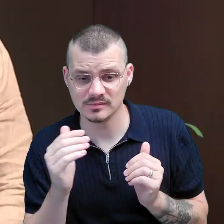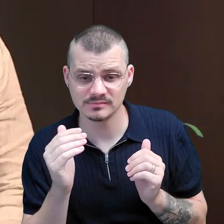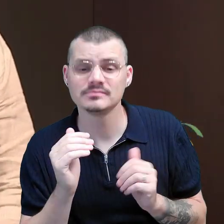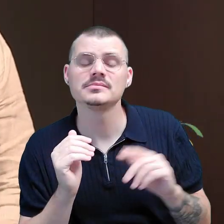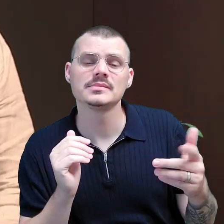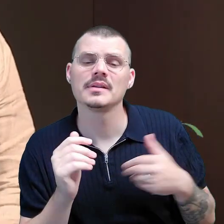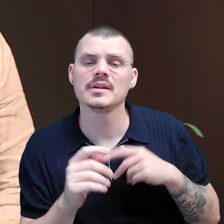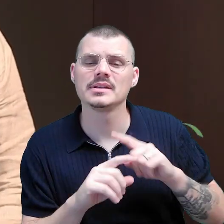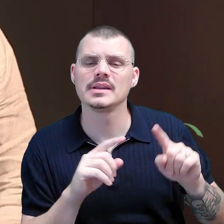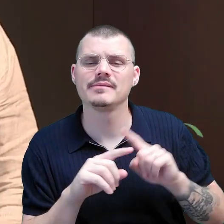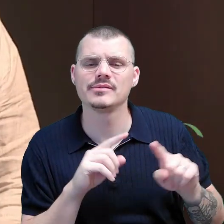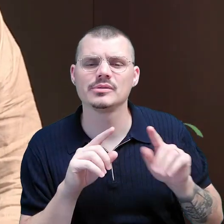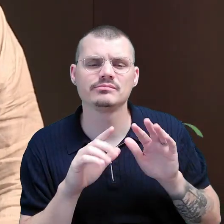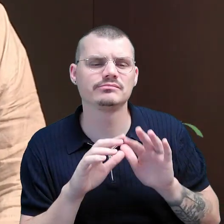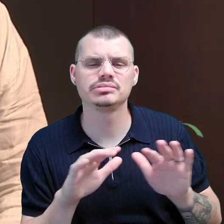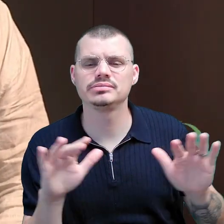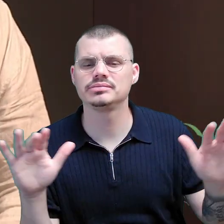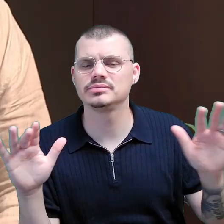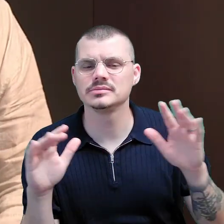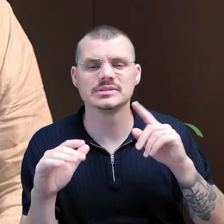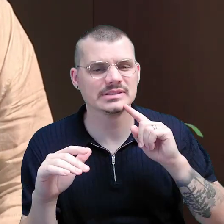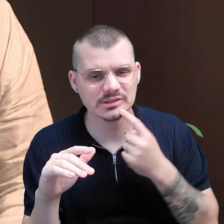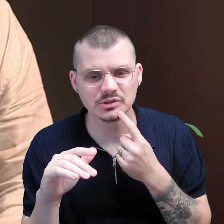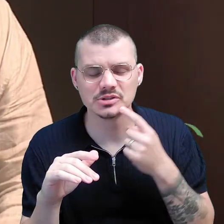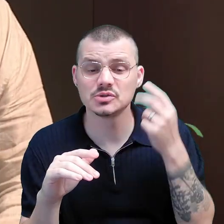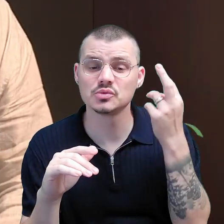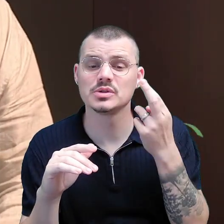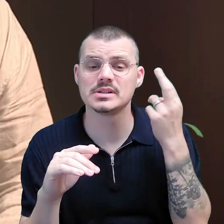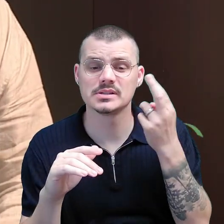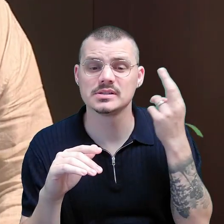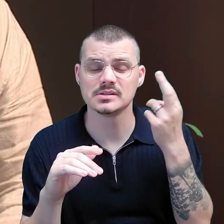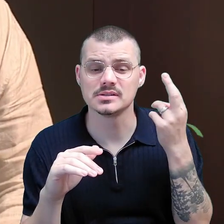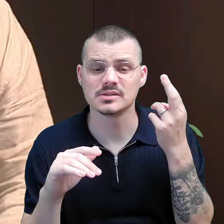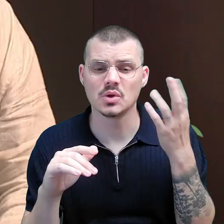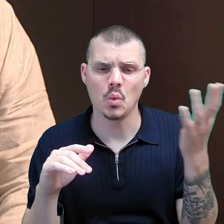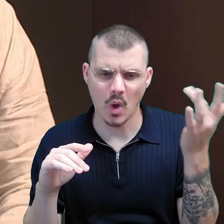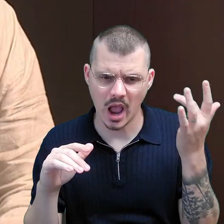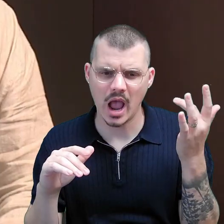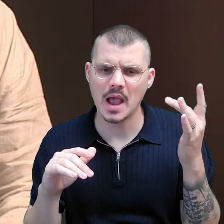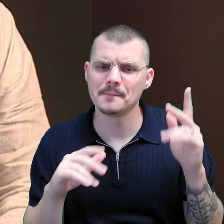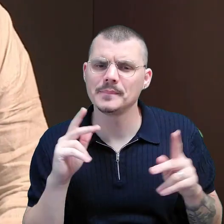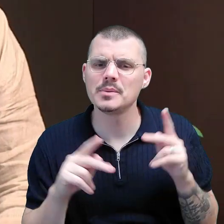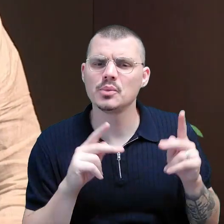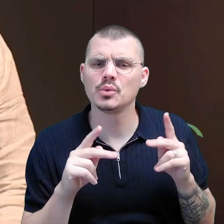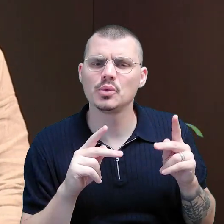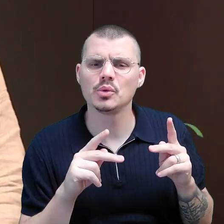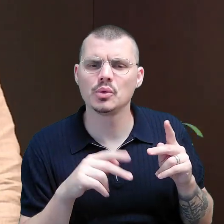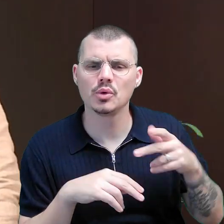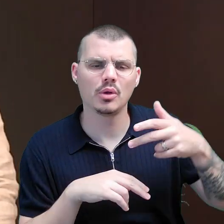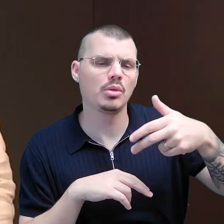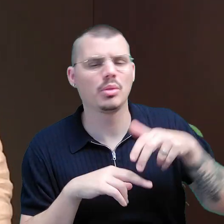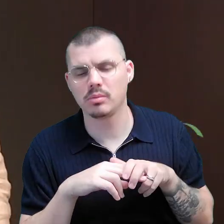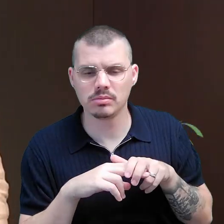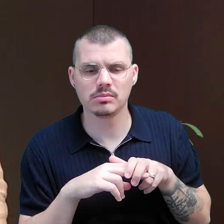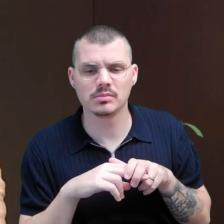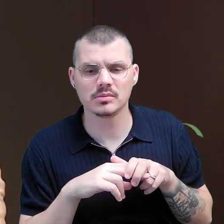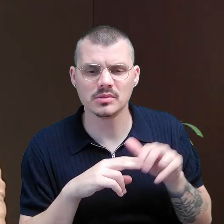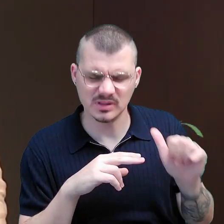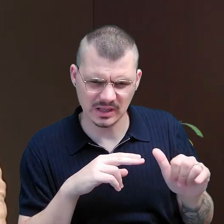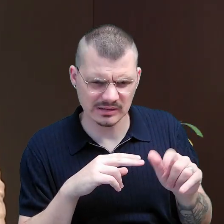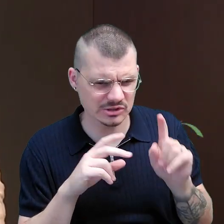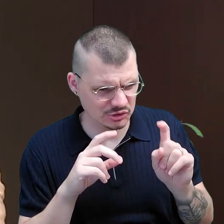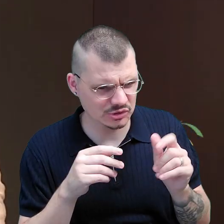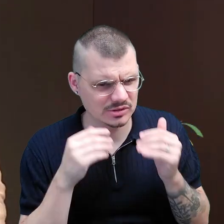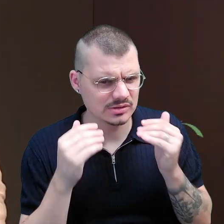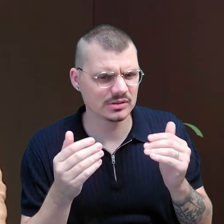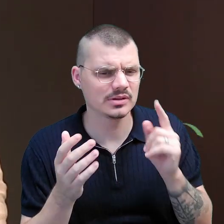there are a variety of different, very serious reasons why people plunk down that should